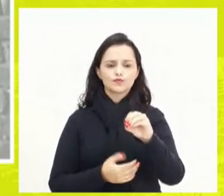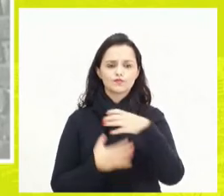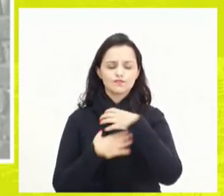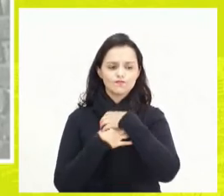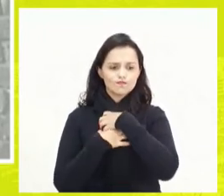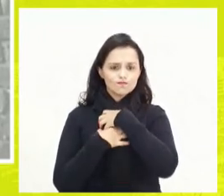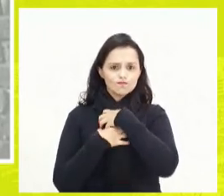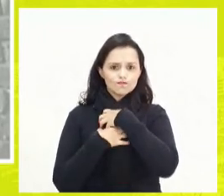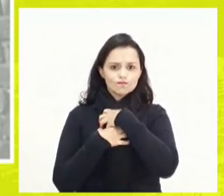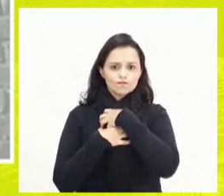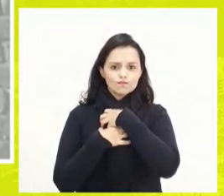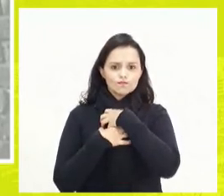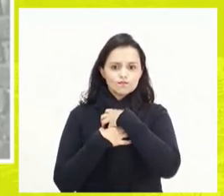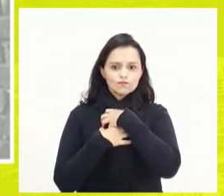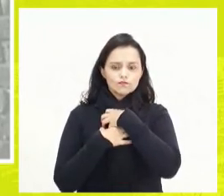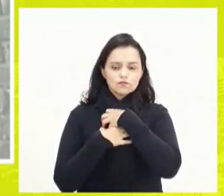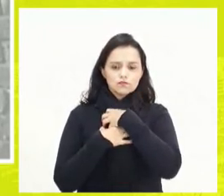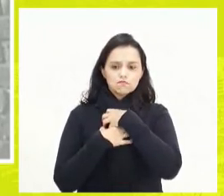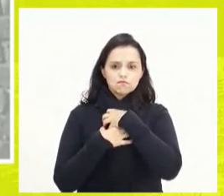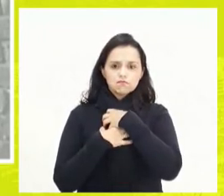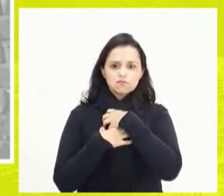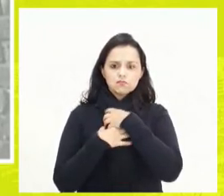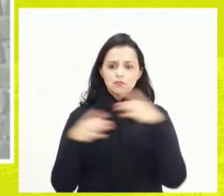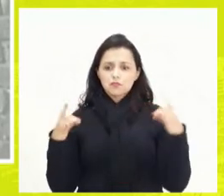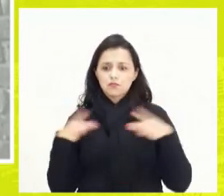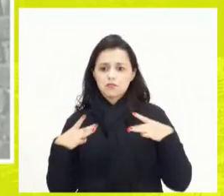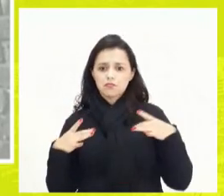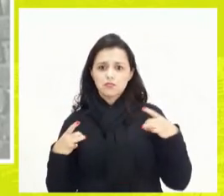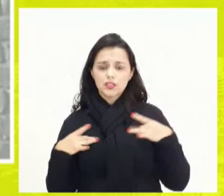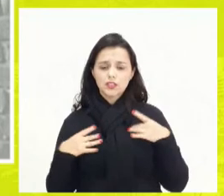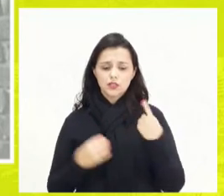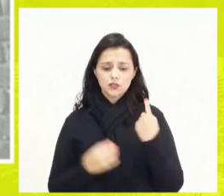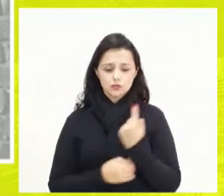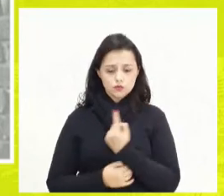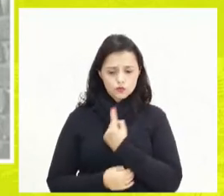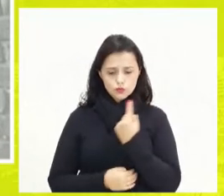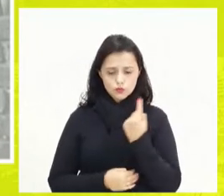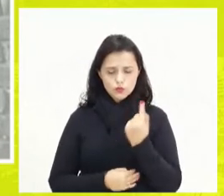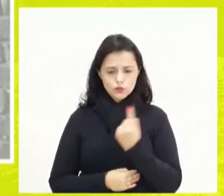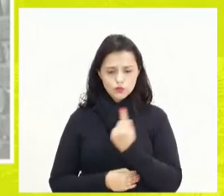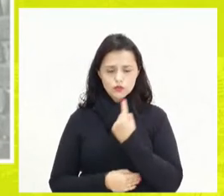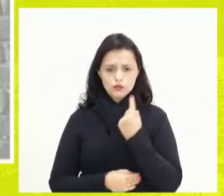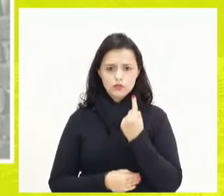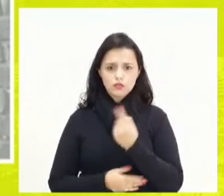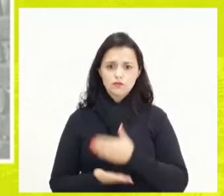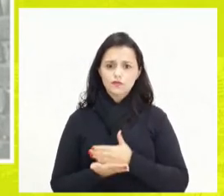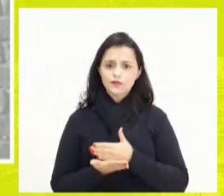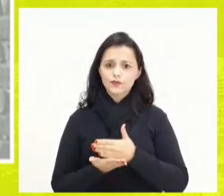mourning you know or or on hope